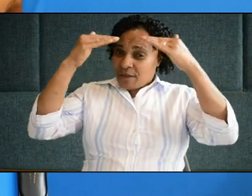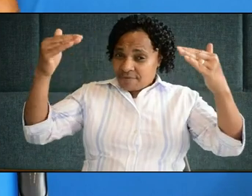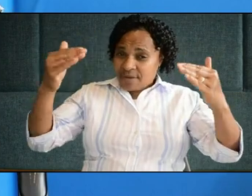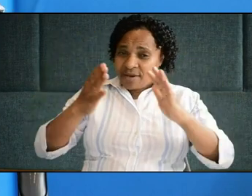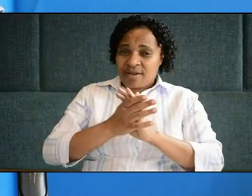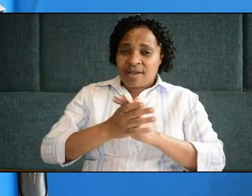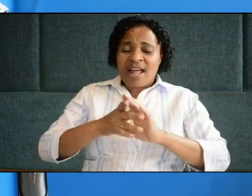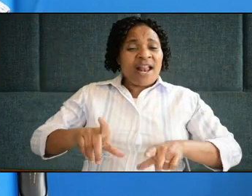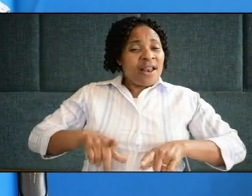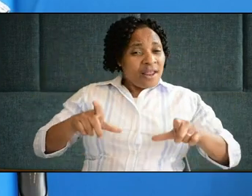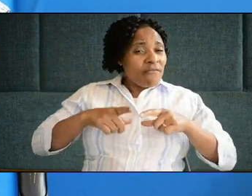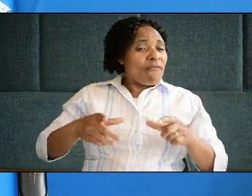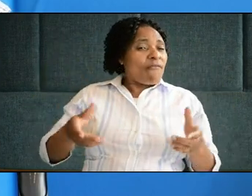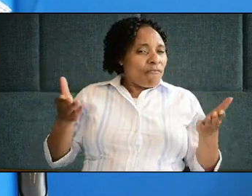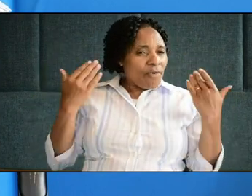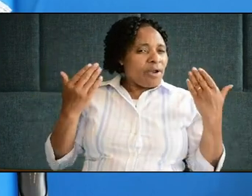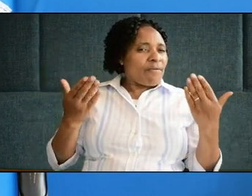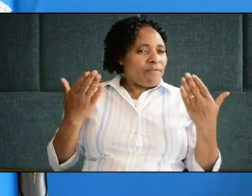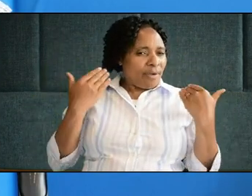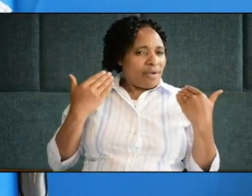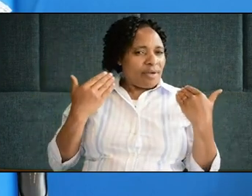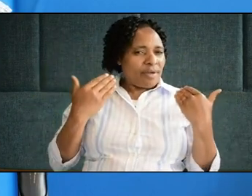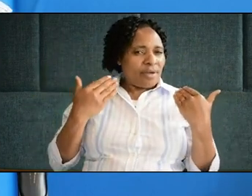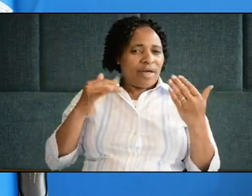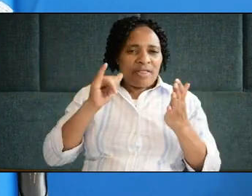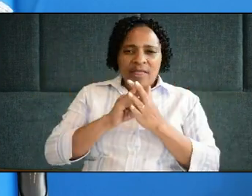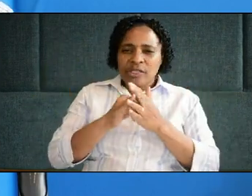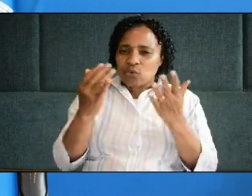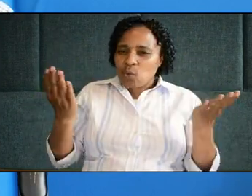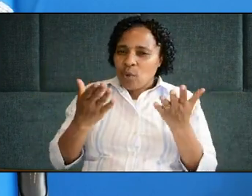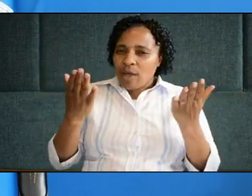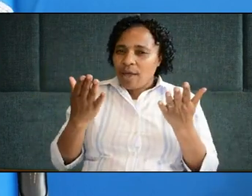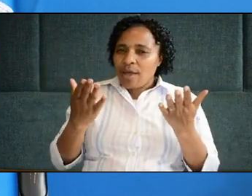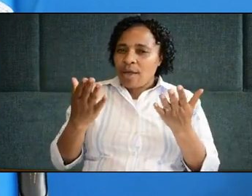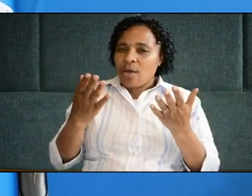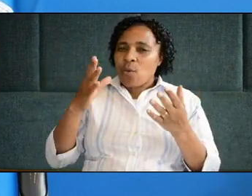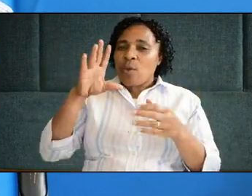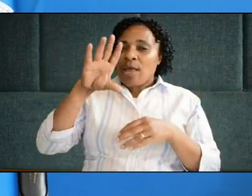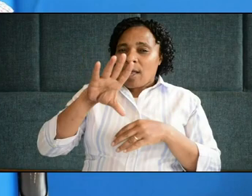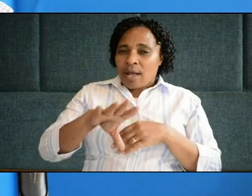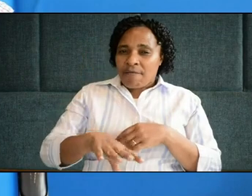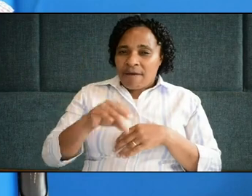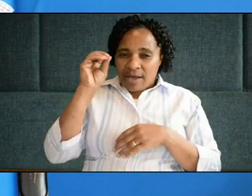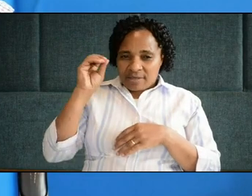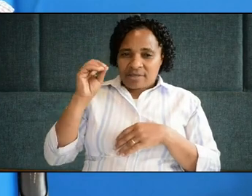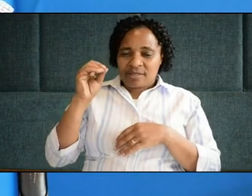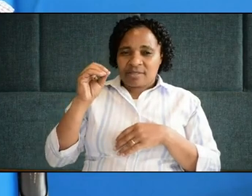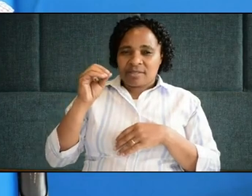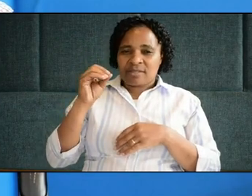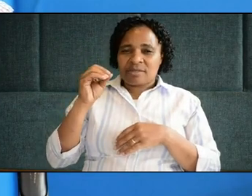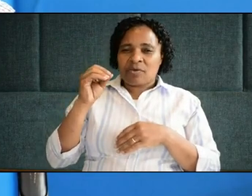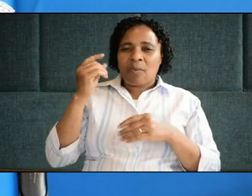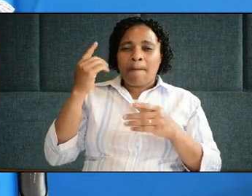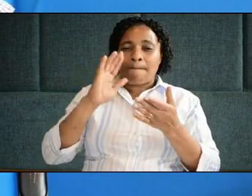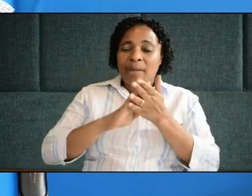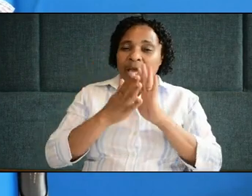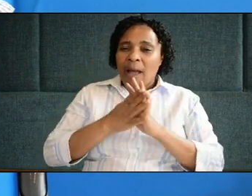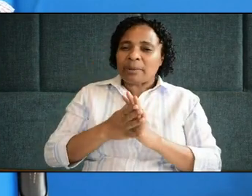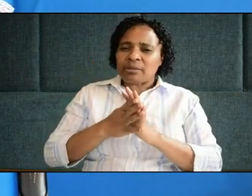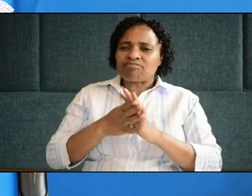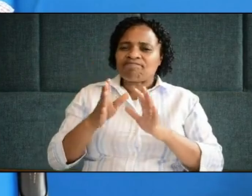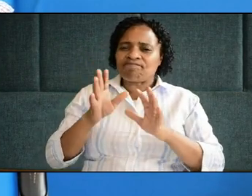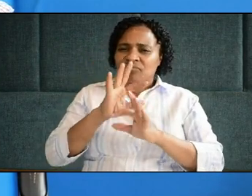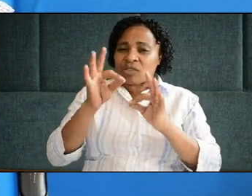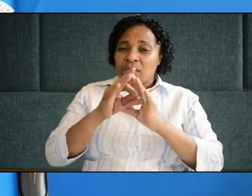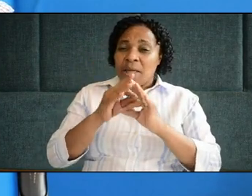and live with him forever. That's why we get the thing of being explicit. Mm-hmm. It's either you're on God's side or